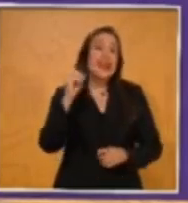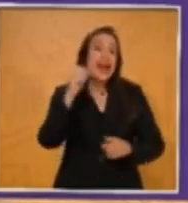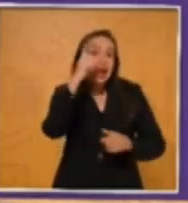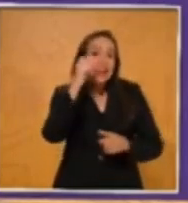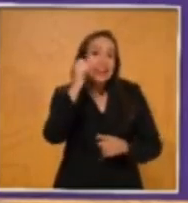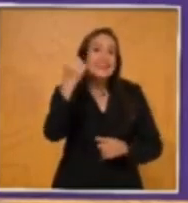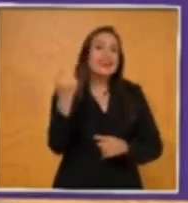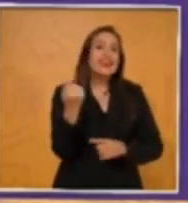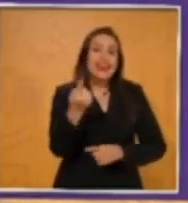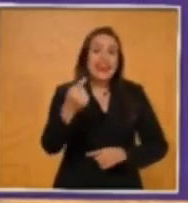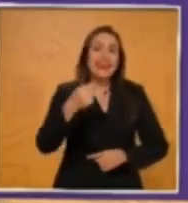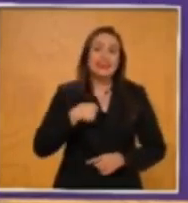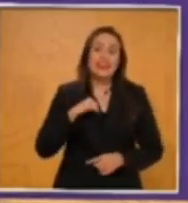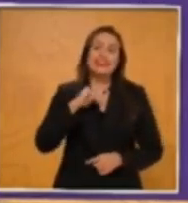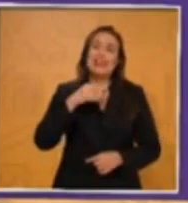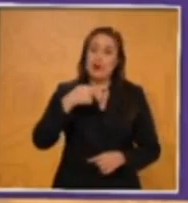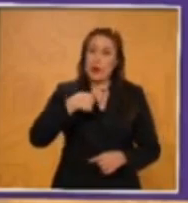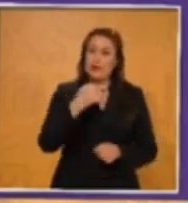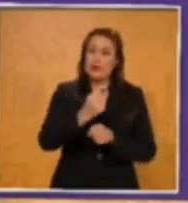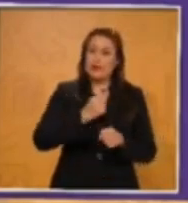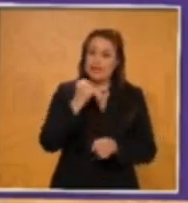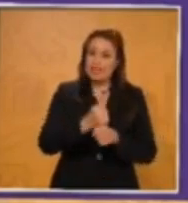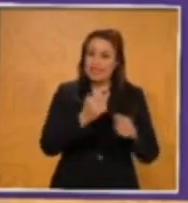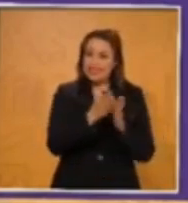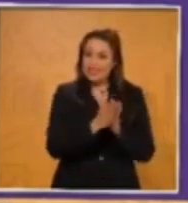be practicing English the whole program.